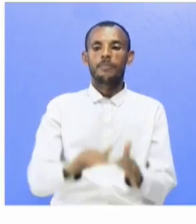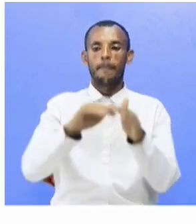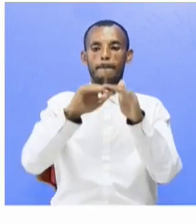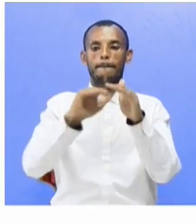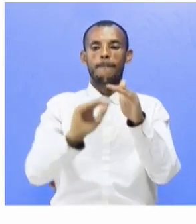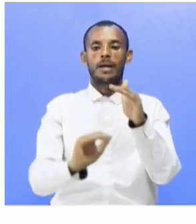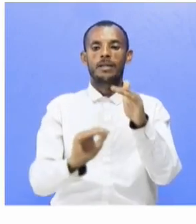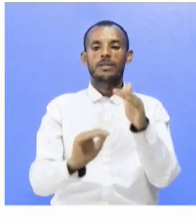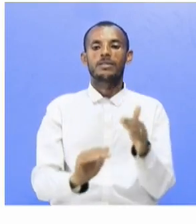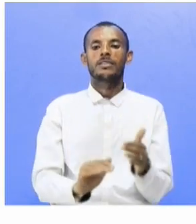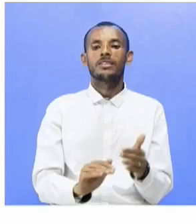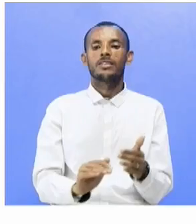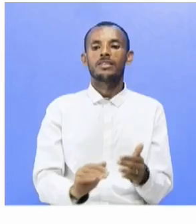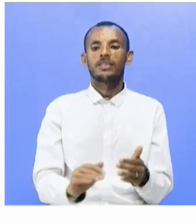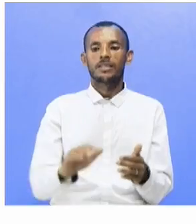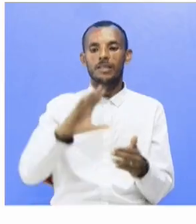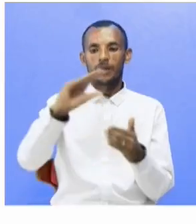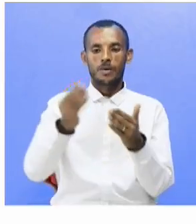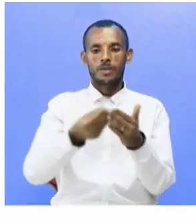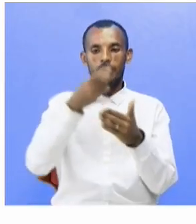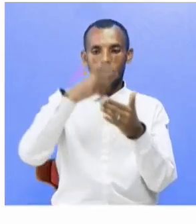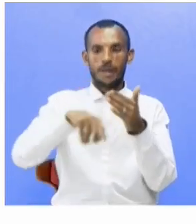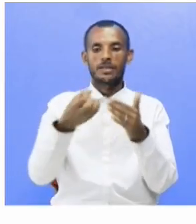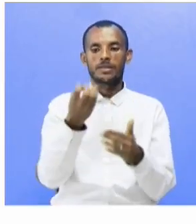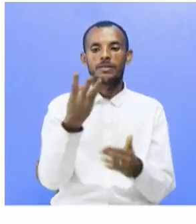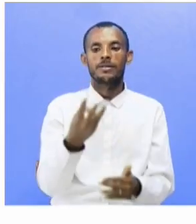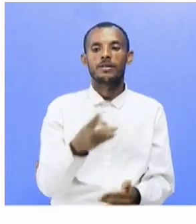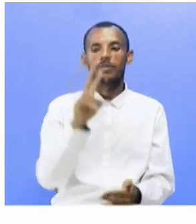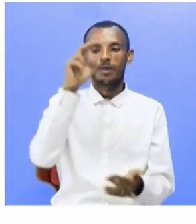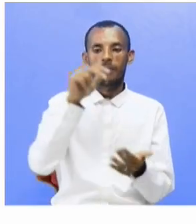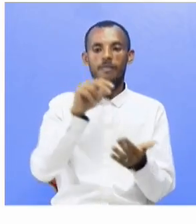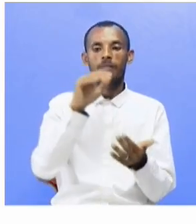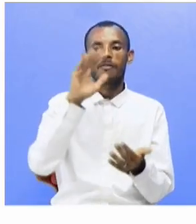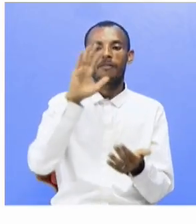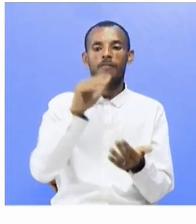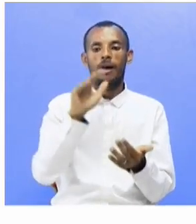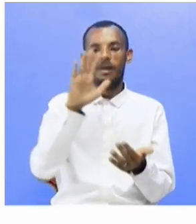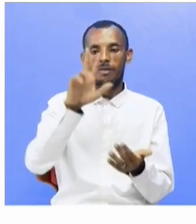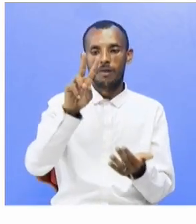Minus the cost price, how much it is? 25,000.